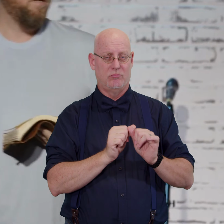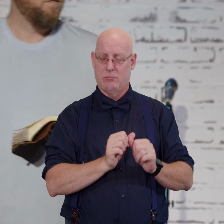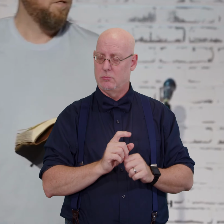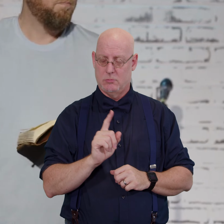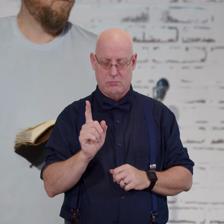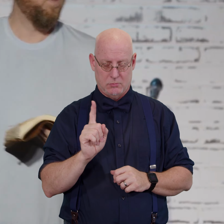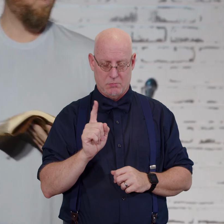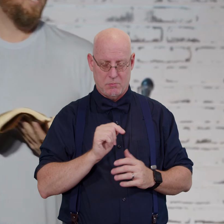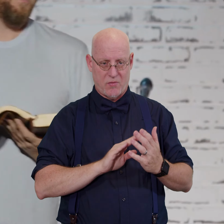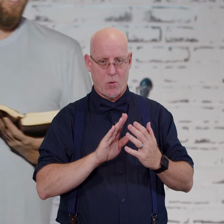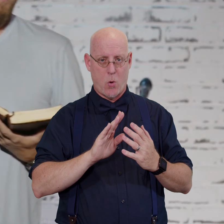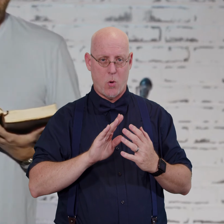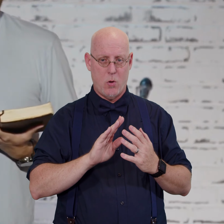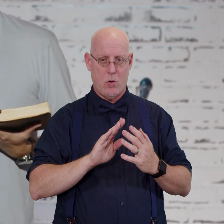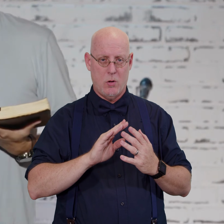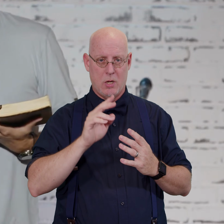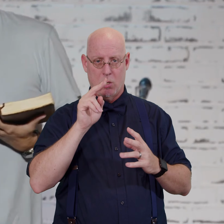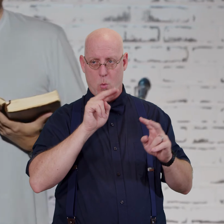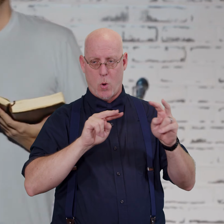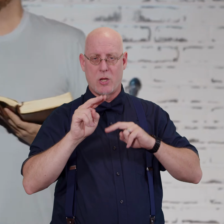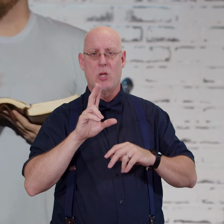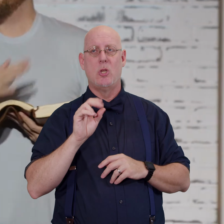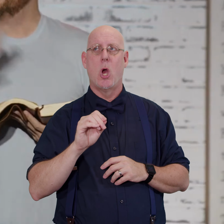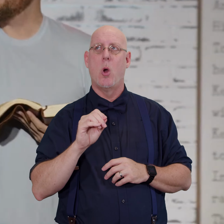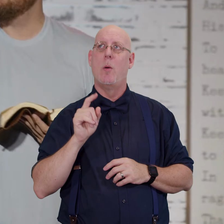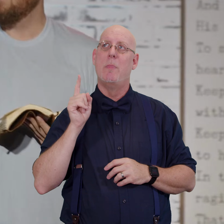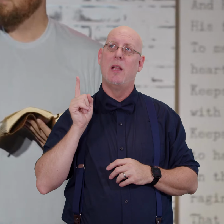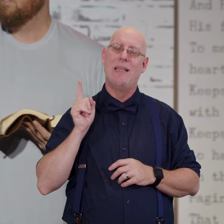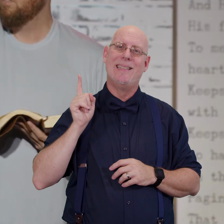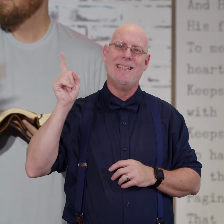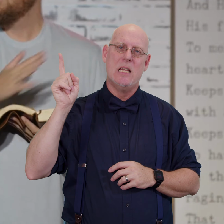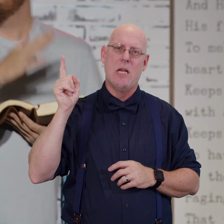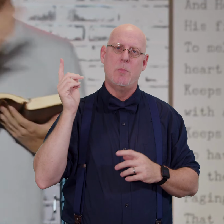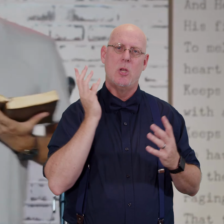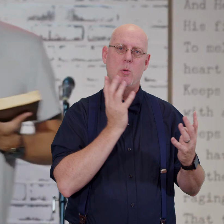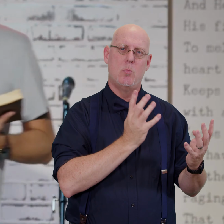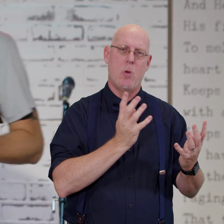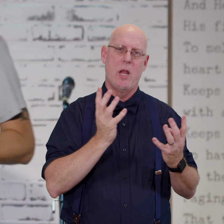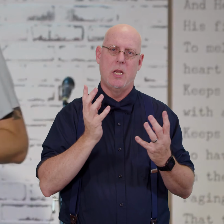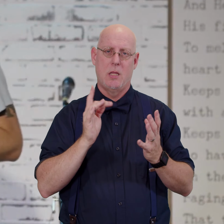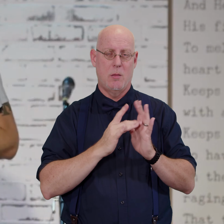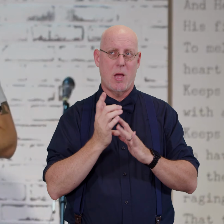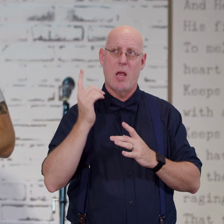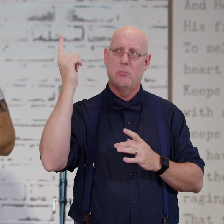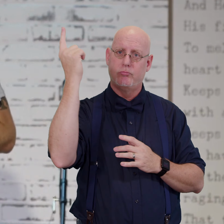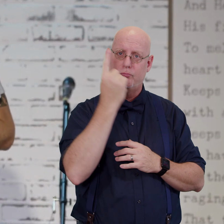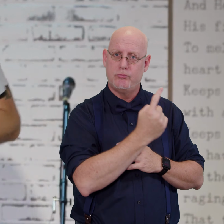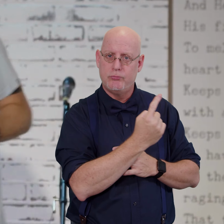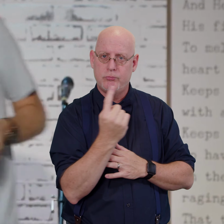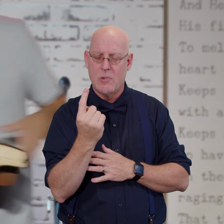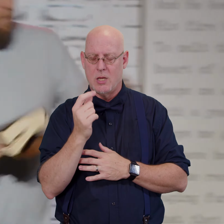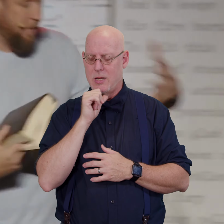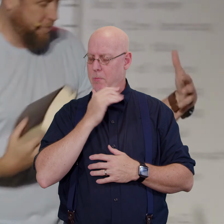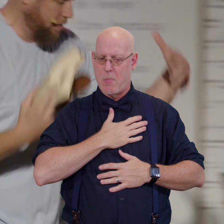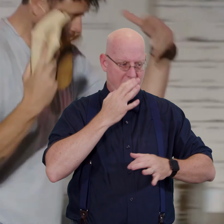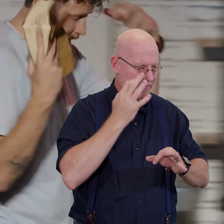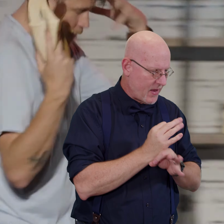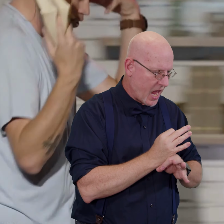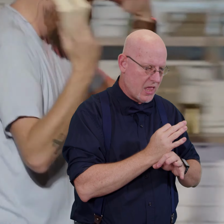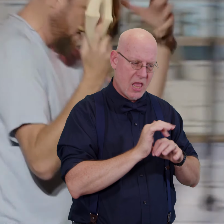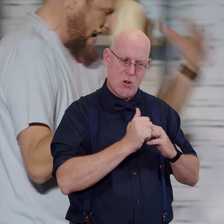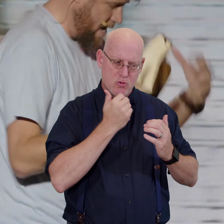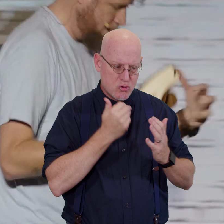constantly before the watching eyes. It's parading him before our watching eyes. So it's not about my faithfulness